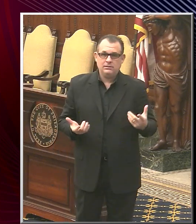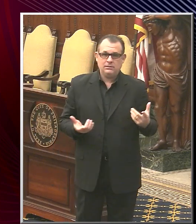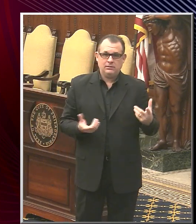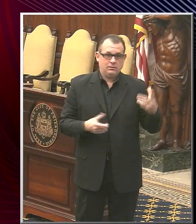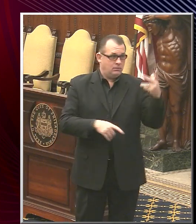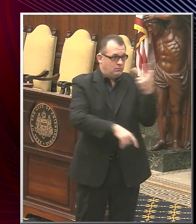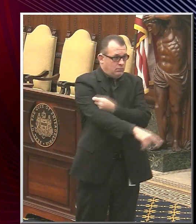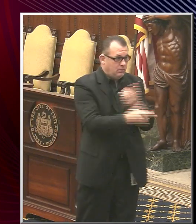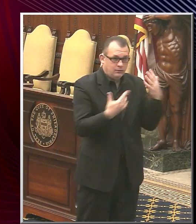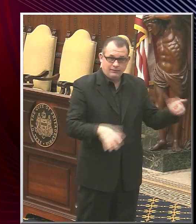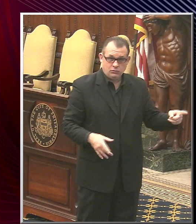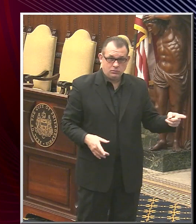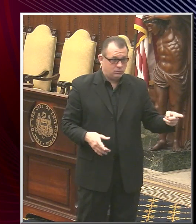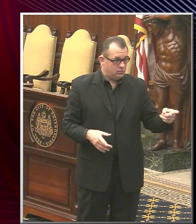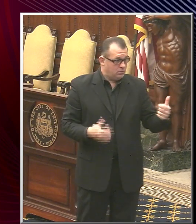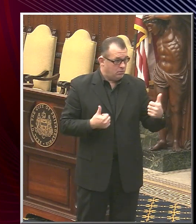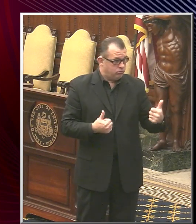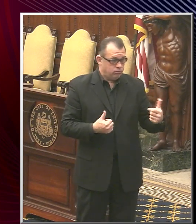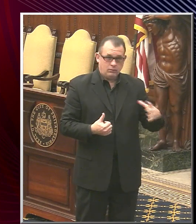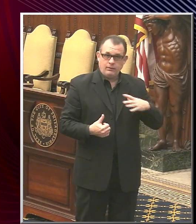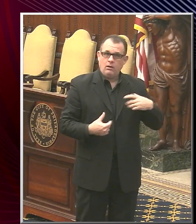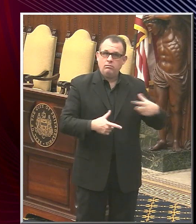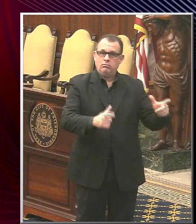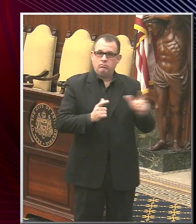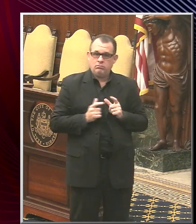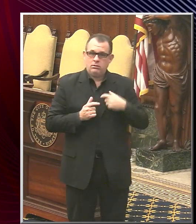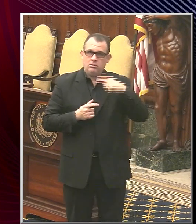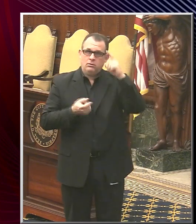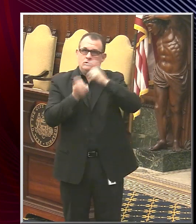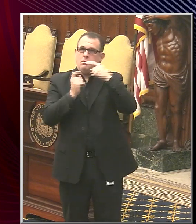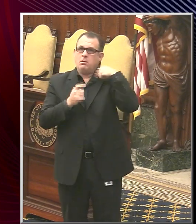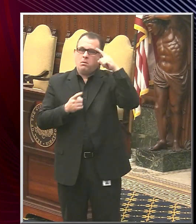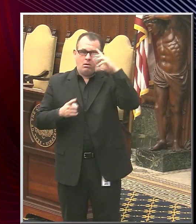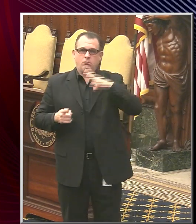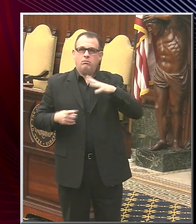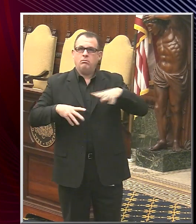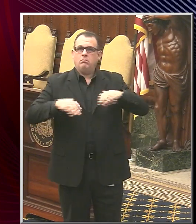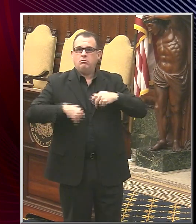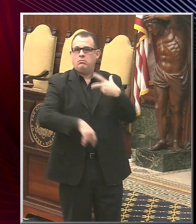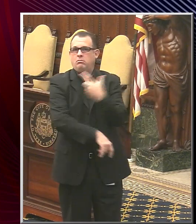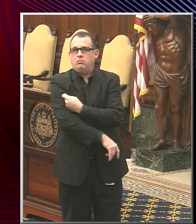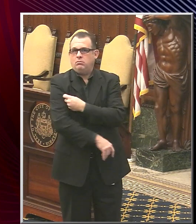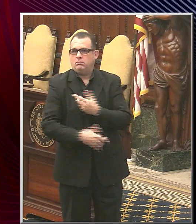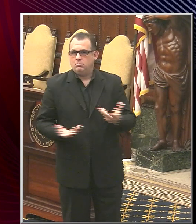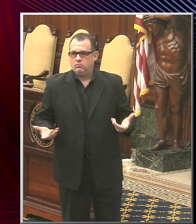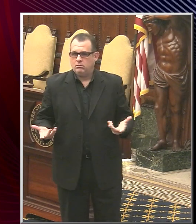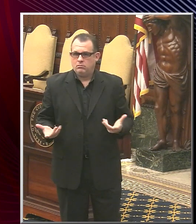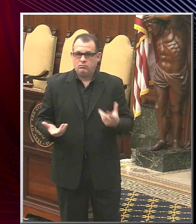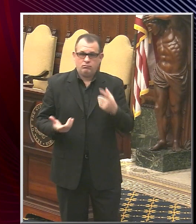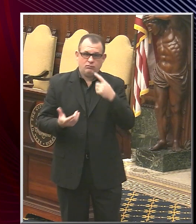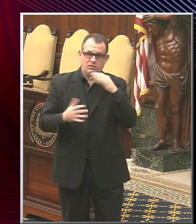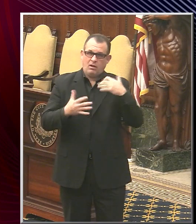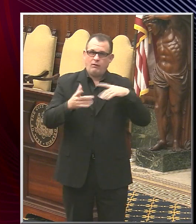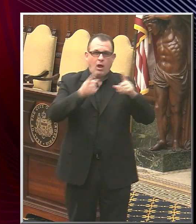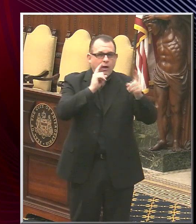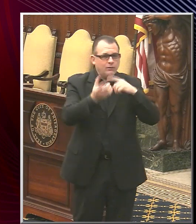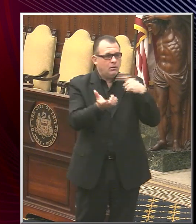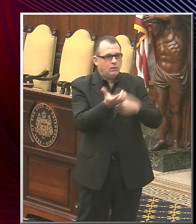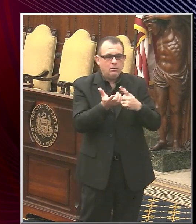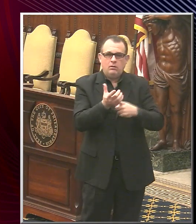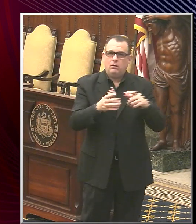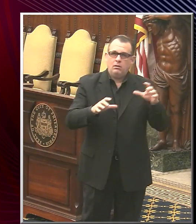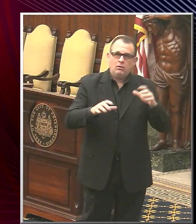initially reluctant, come around and be willing to be vaccinated over time. I think it's going to take a lot of conversations and a lot